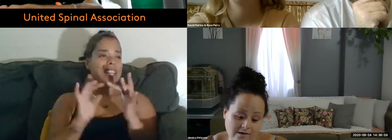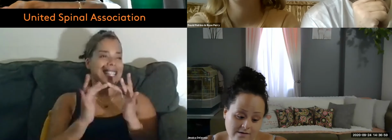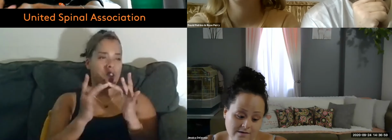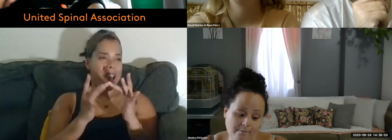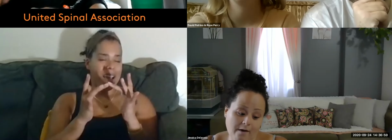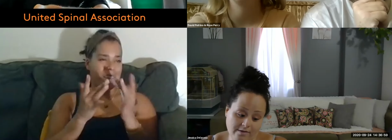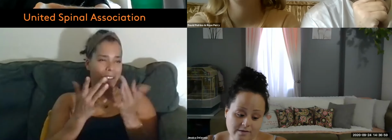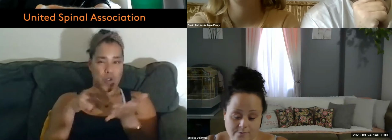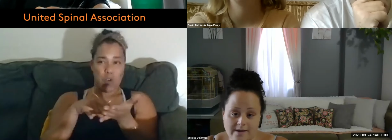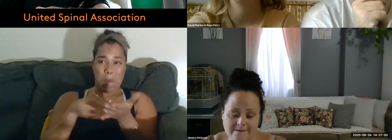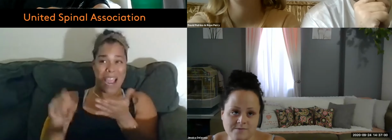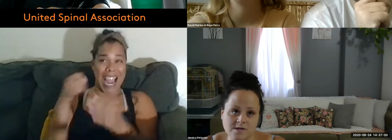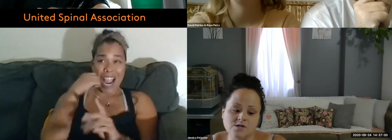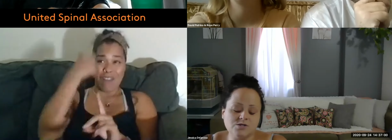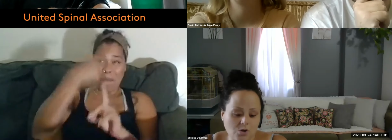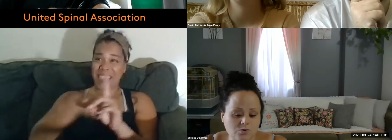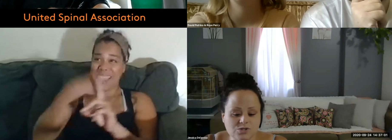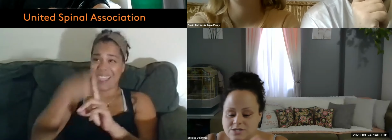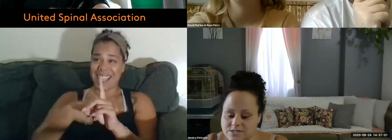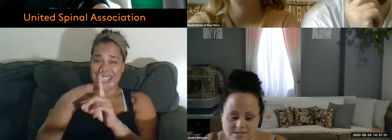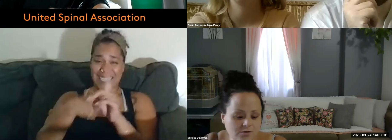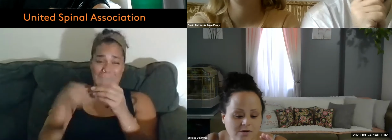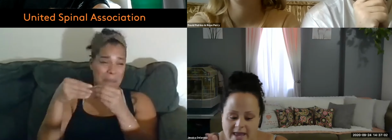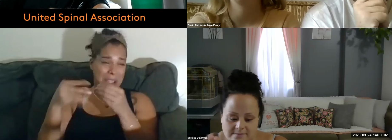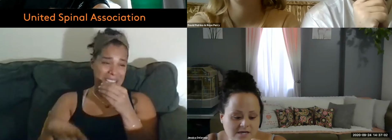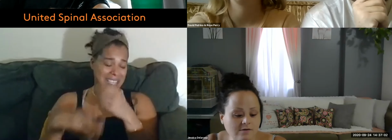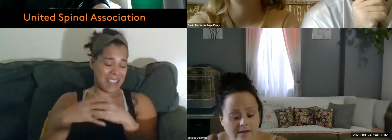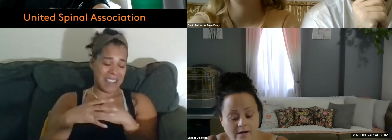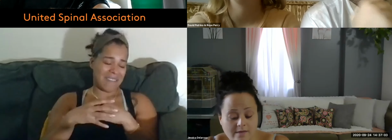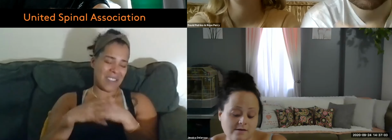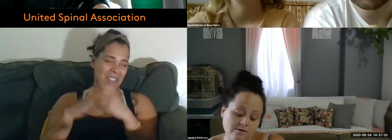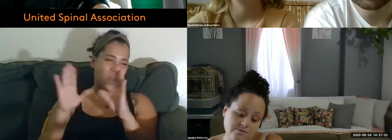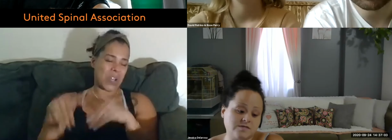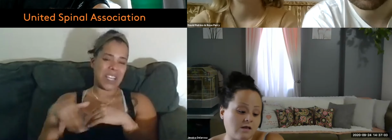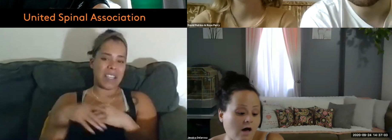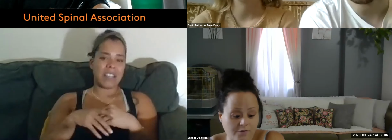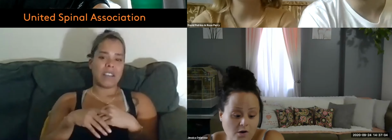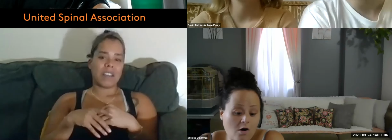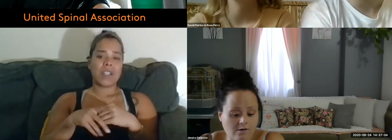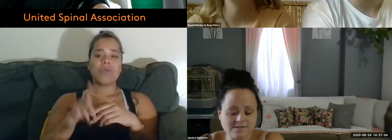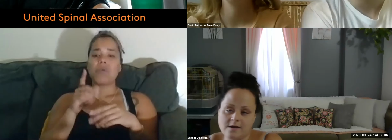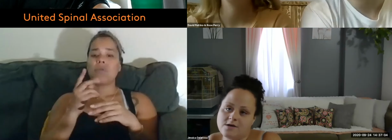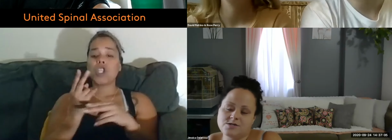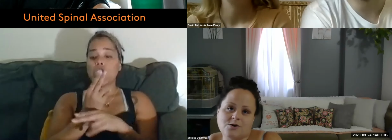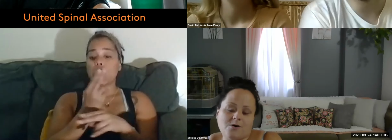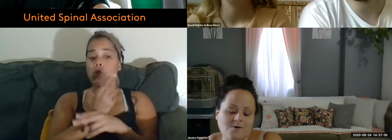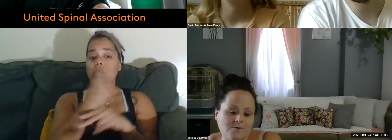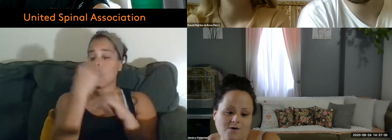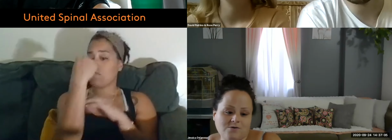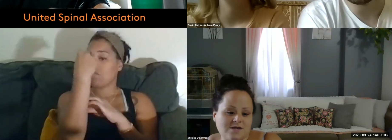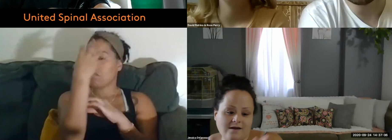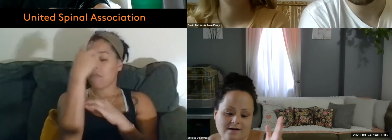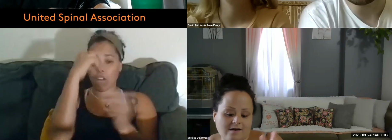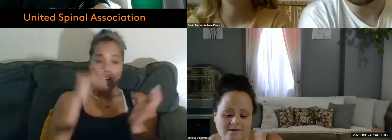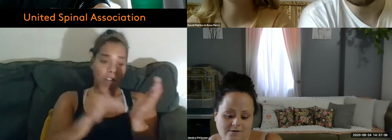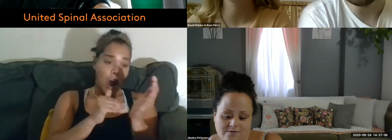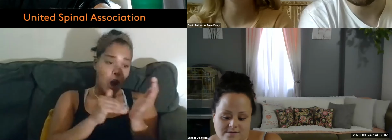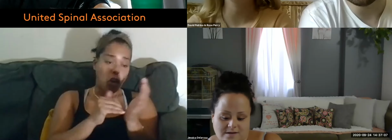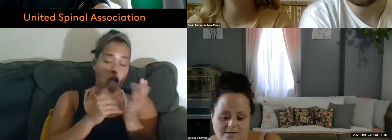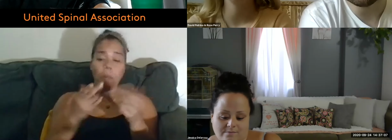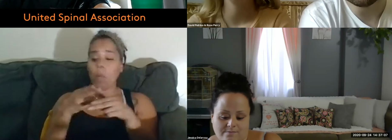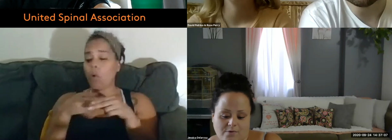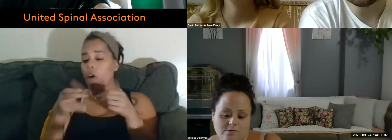pay a month, right? So she just does little games here and there and then her little telehealth calls. So Jose and I